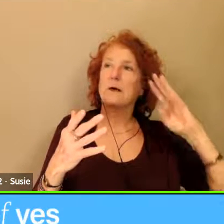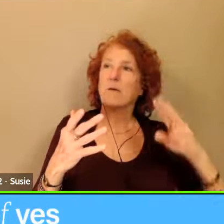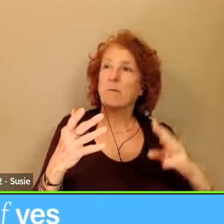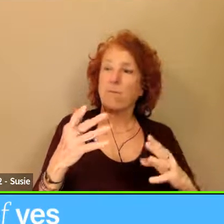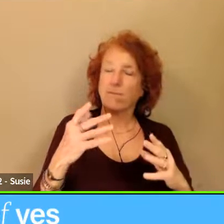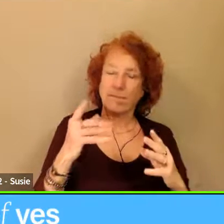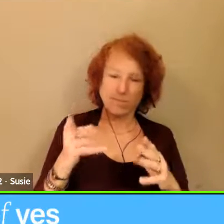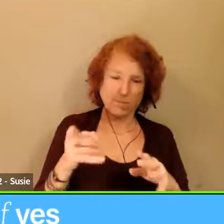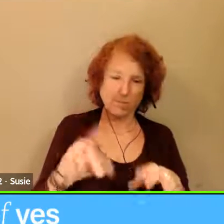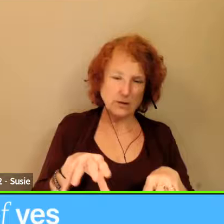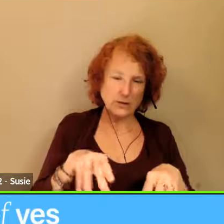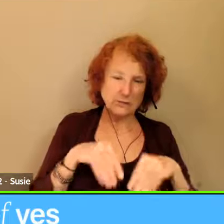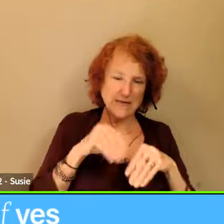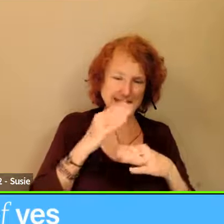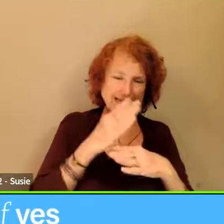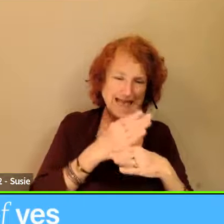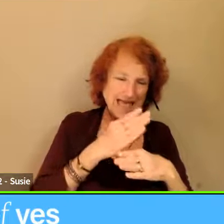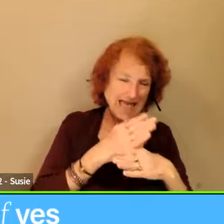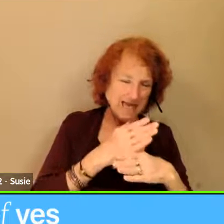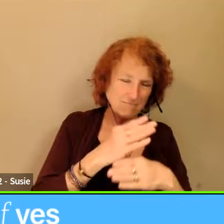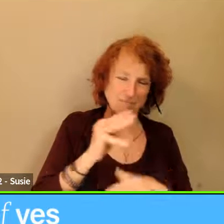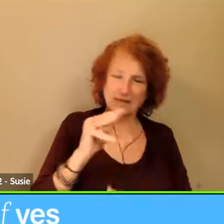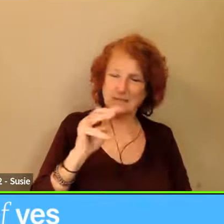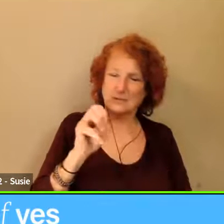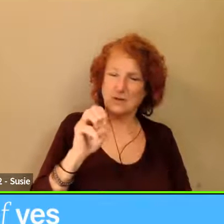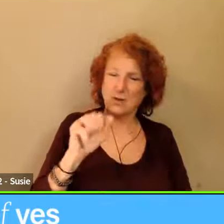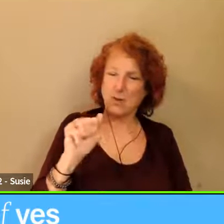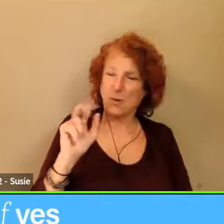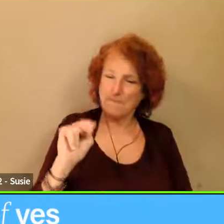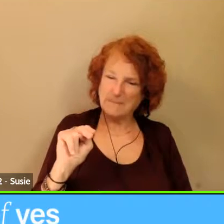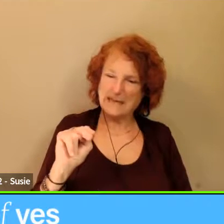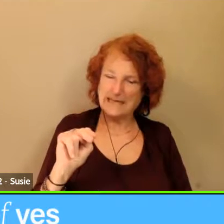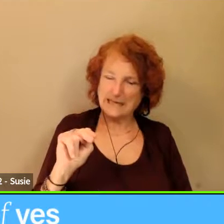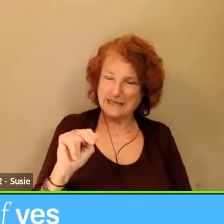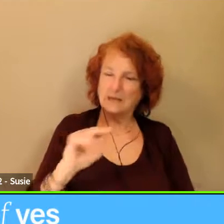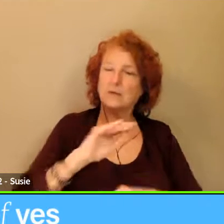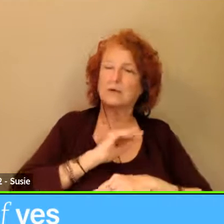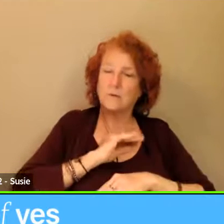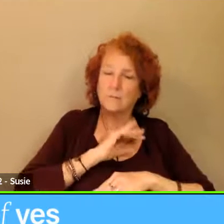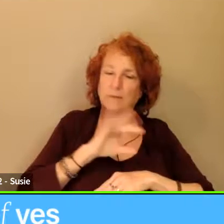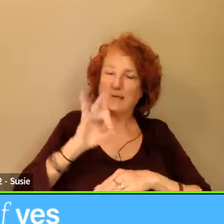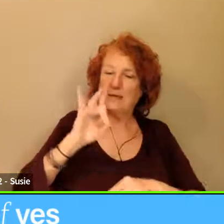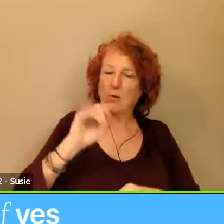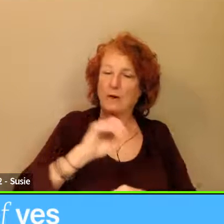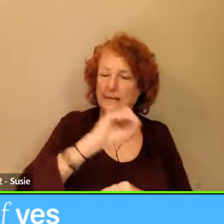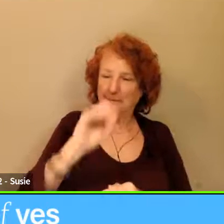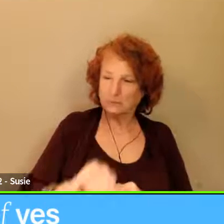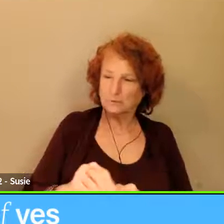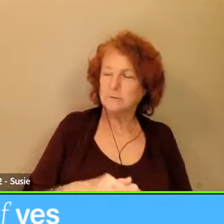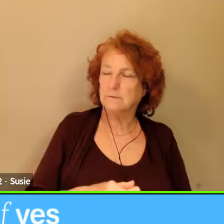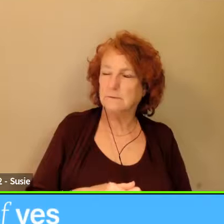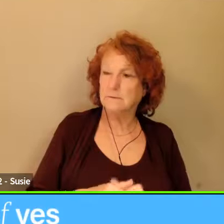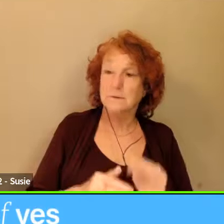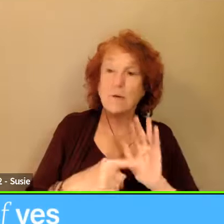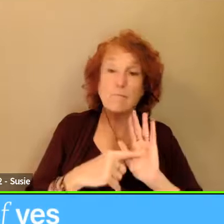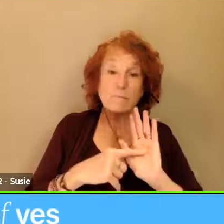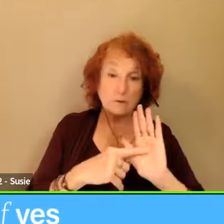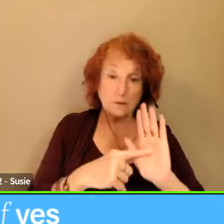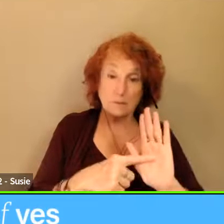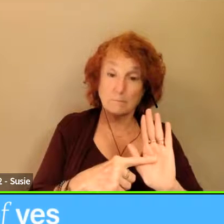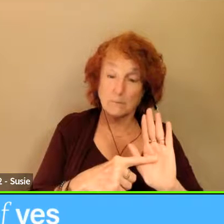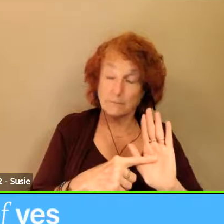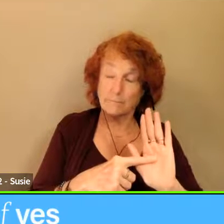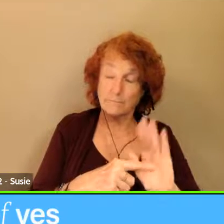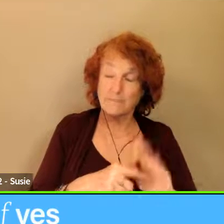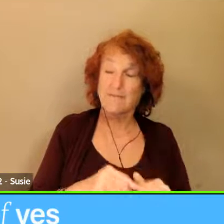an average or a mean to meet the 80% threshold? Because, for example, if you had